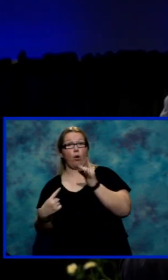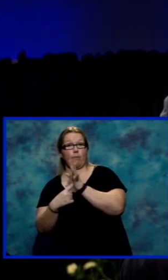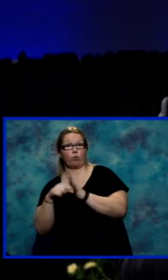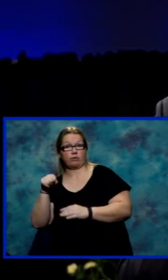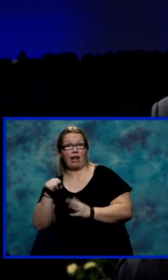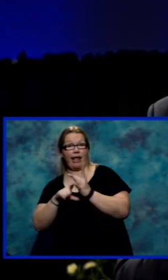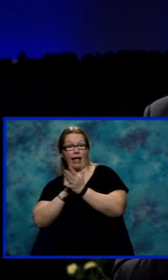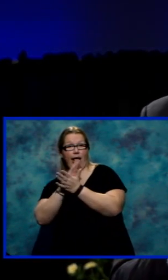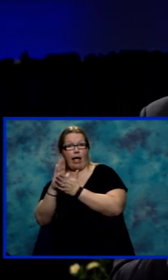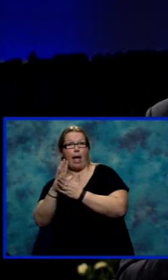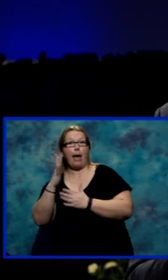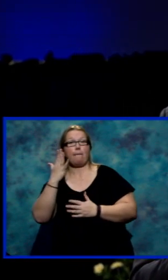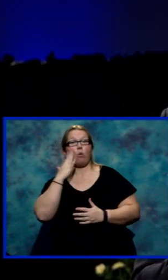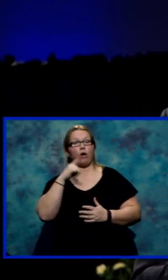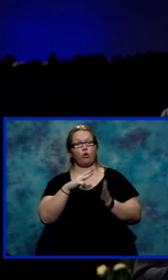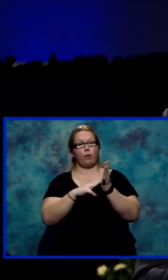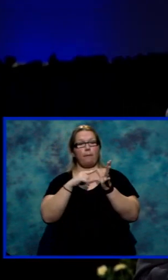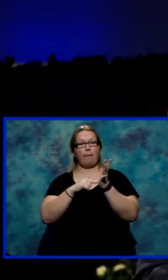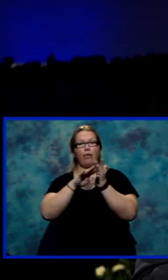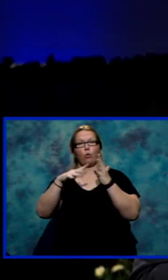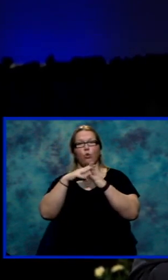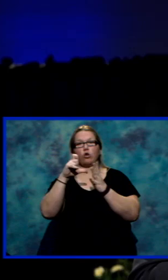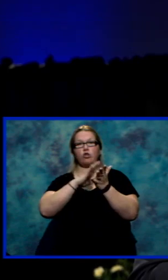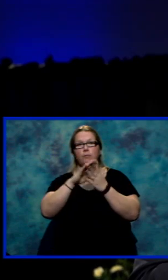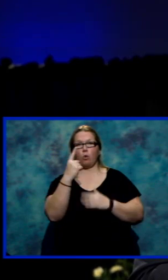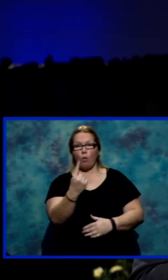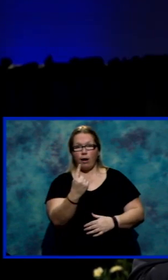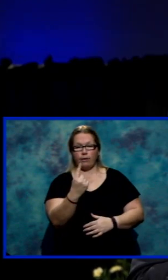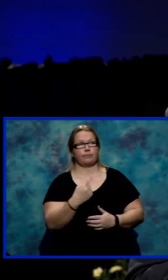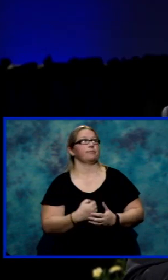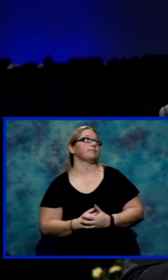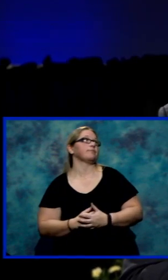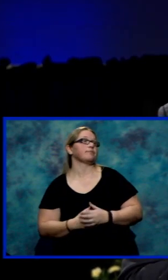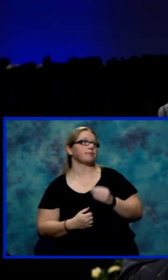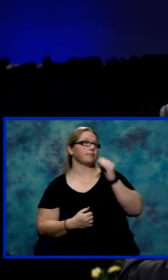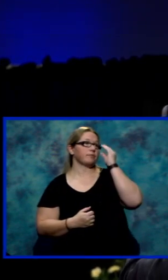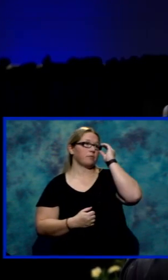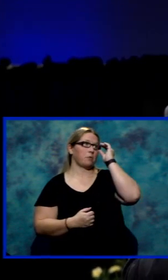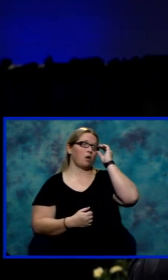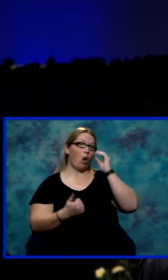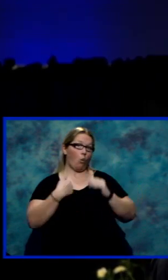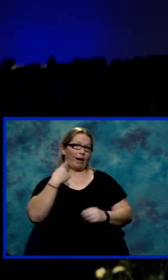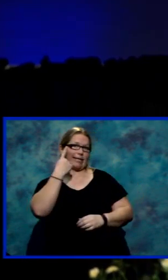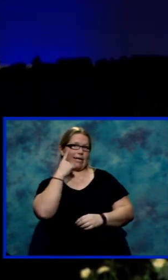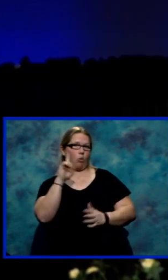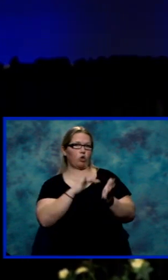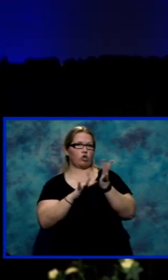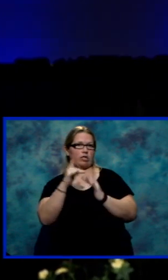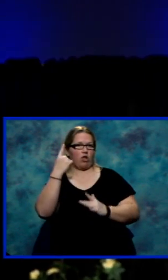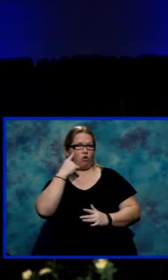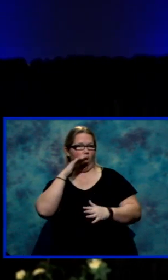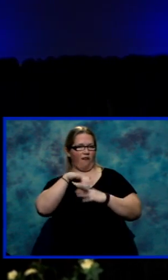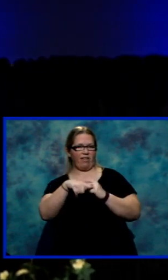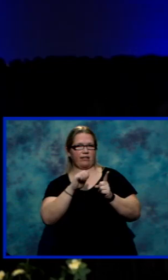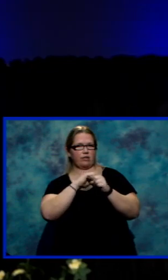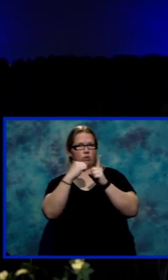significance. But when you come to Matthew chapter 1, in Matthew chapter 1, we see what Jesus thought of the whole